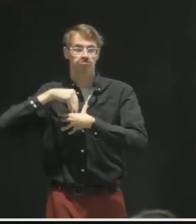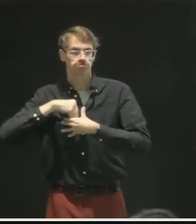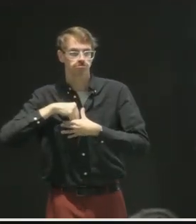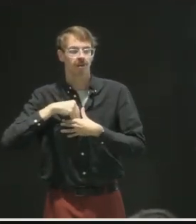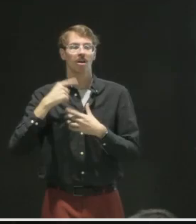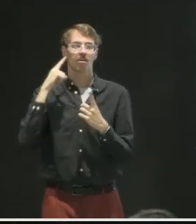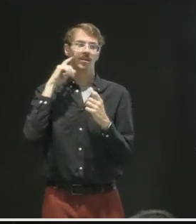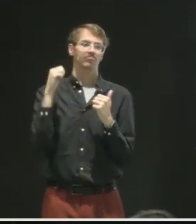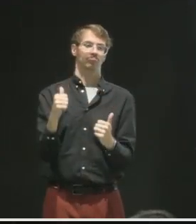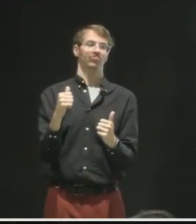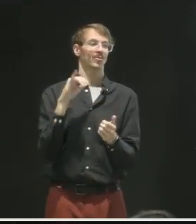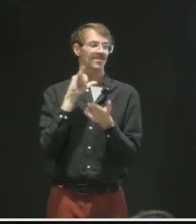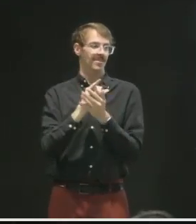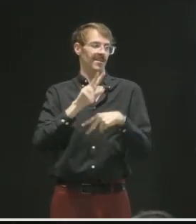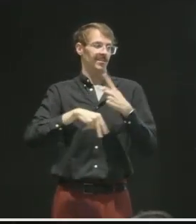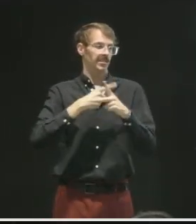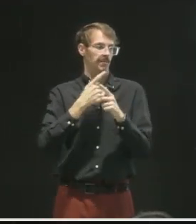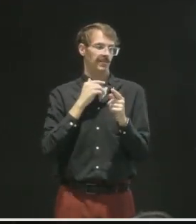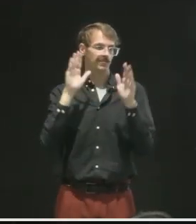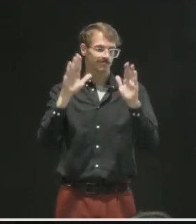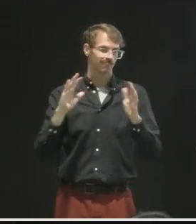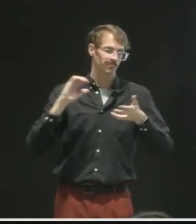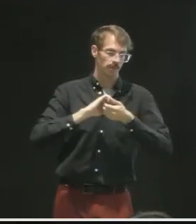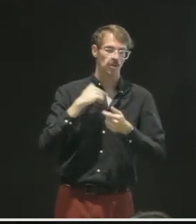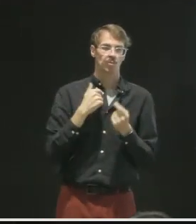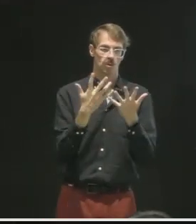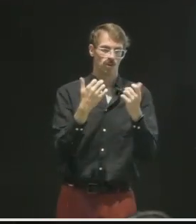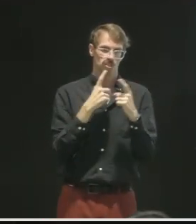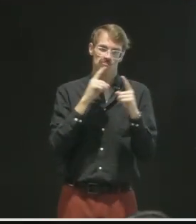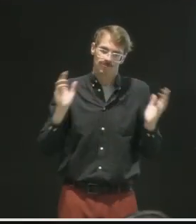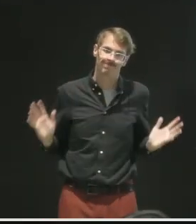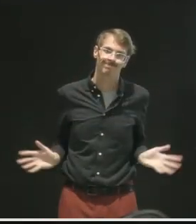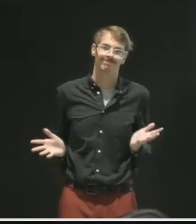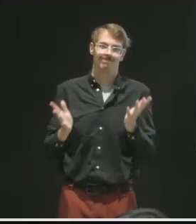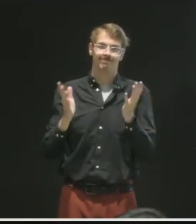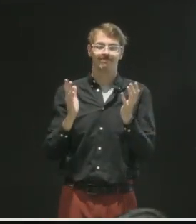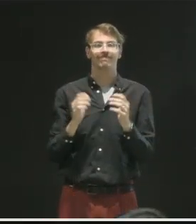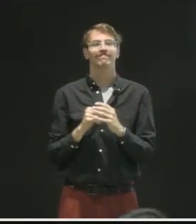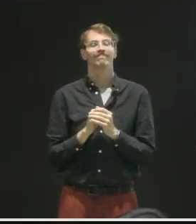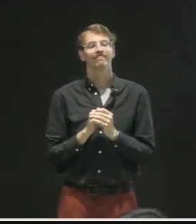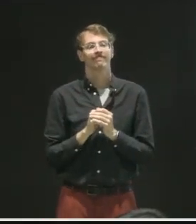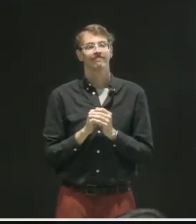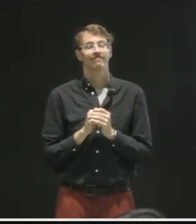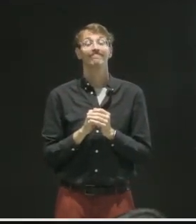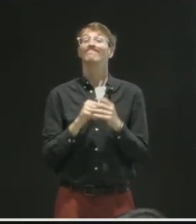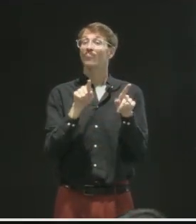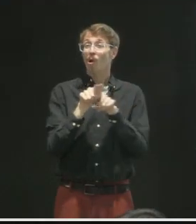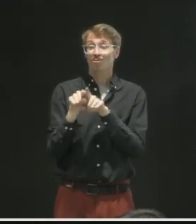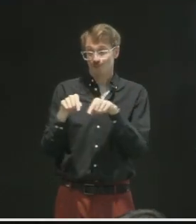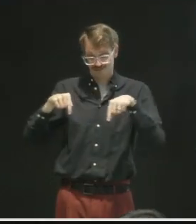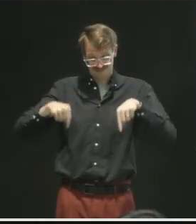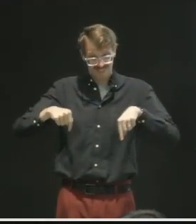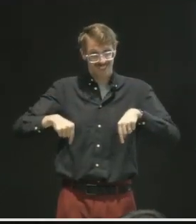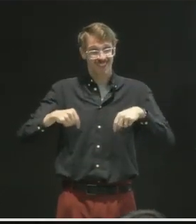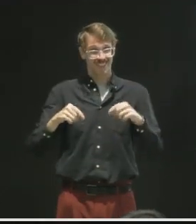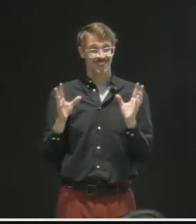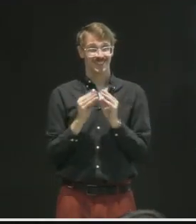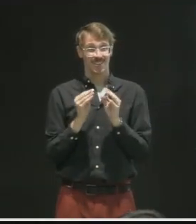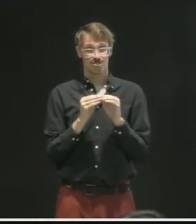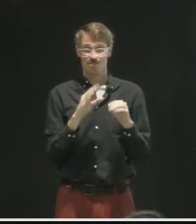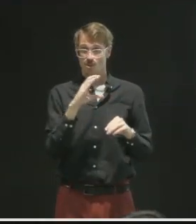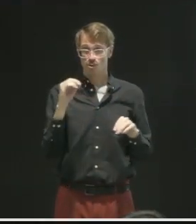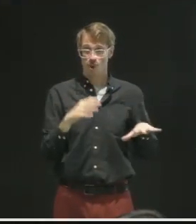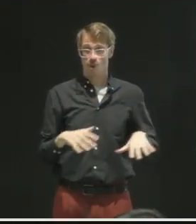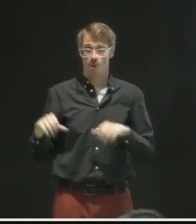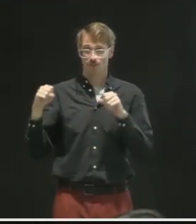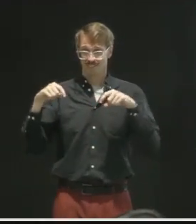kind of collaboration we would like to accelerate. So also co-hosting this technical session, technical